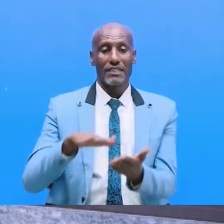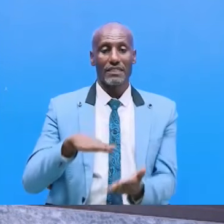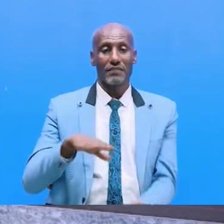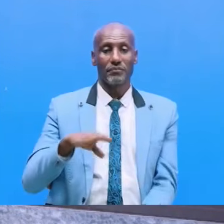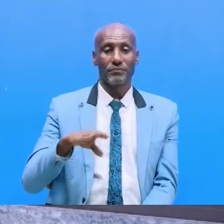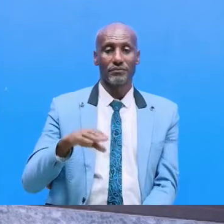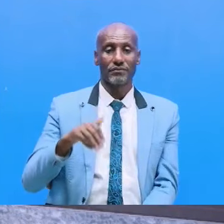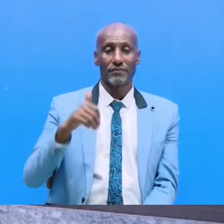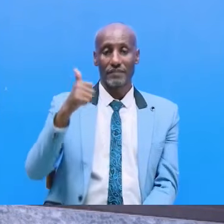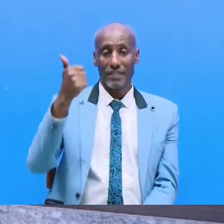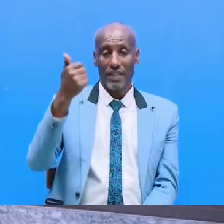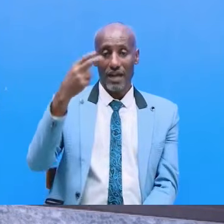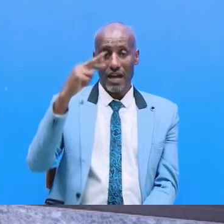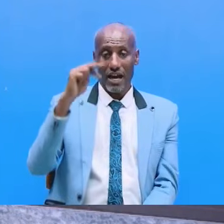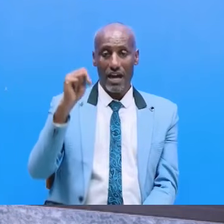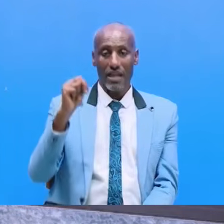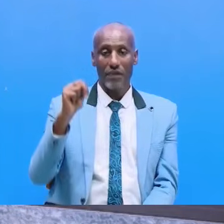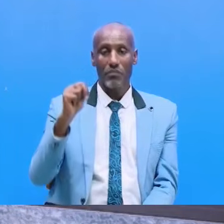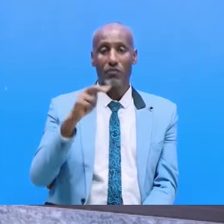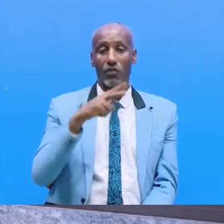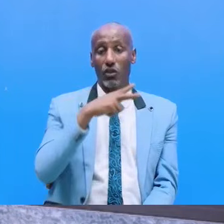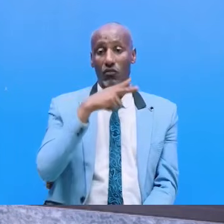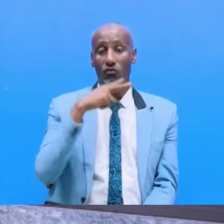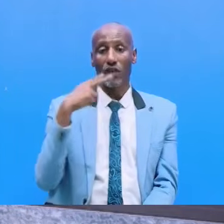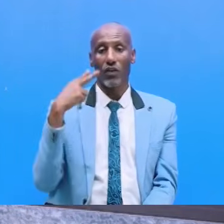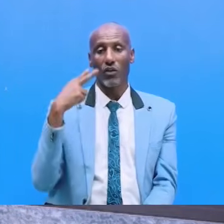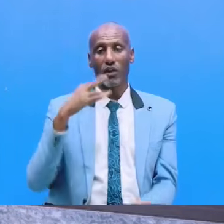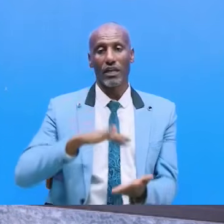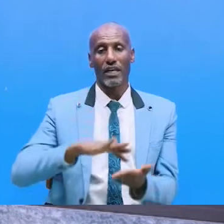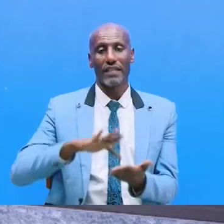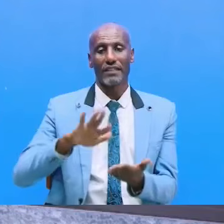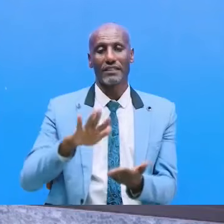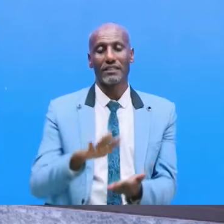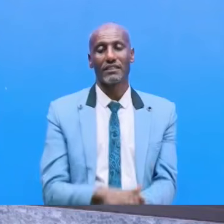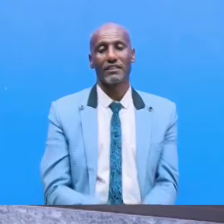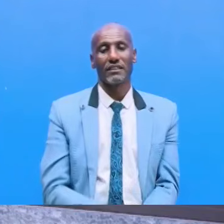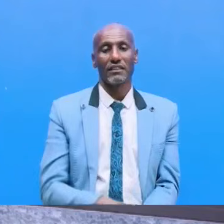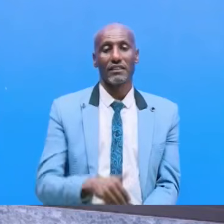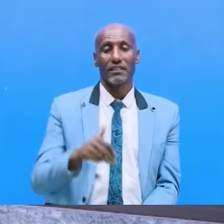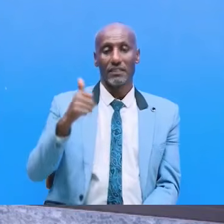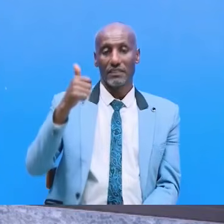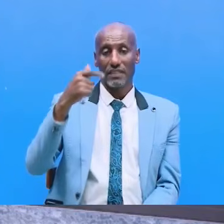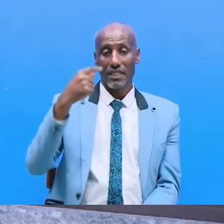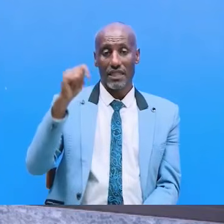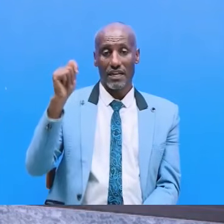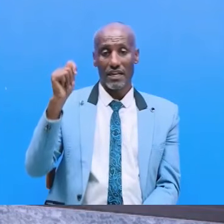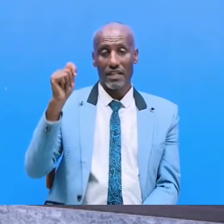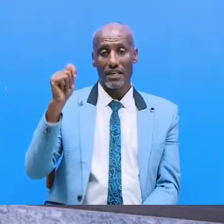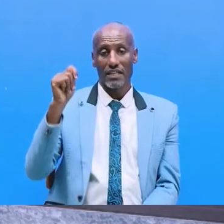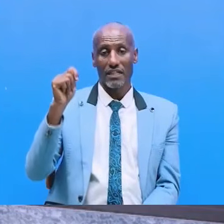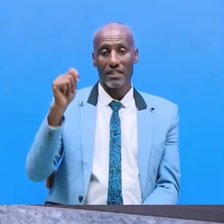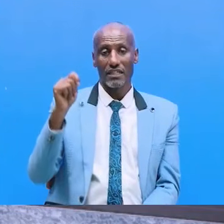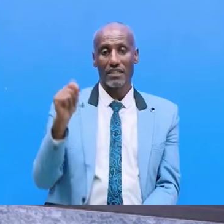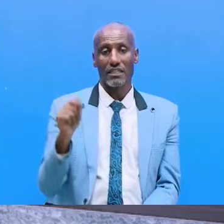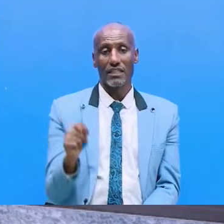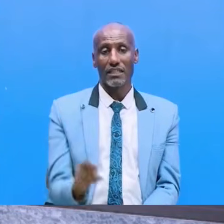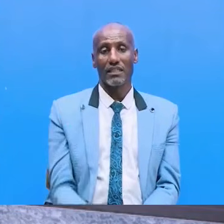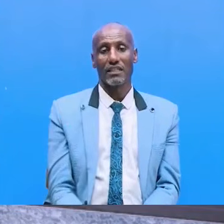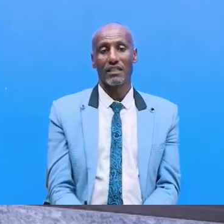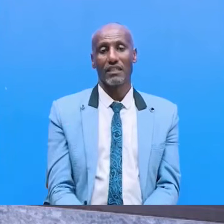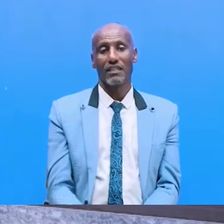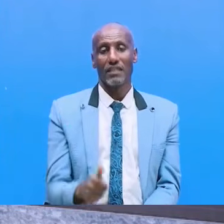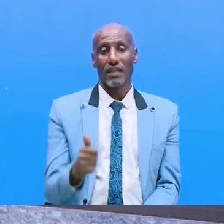also, when we come to an, always before vowel letters. And also, look here, and all.